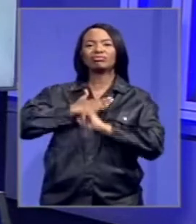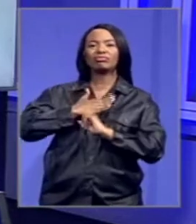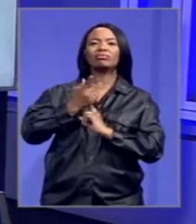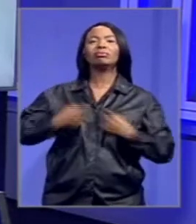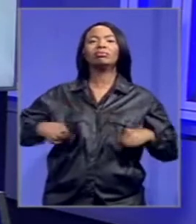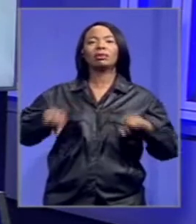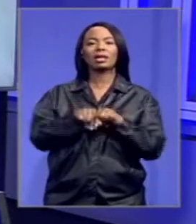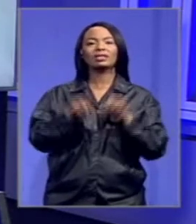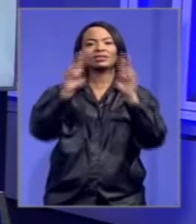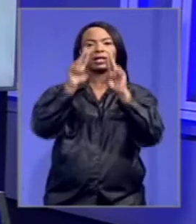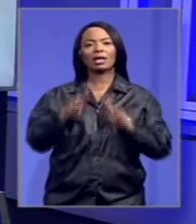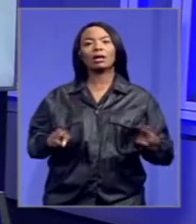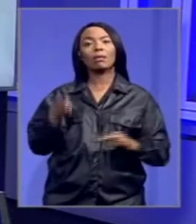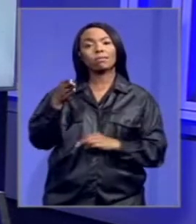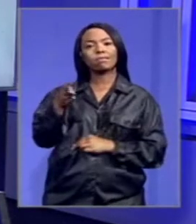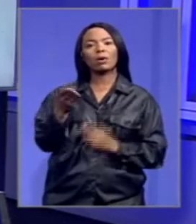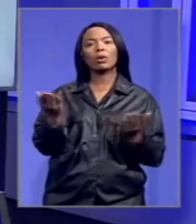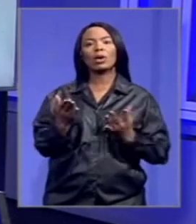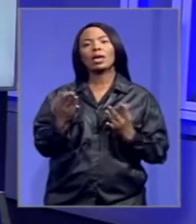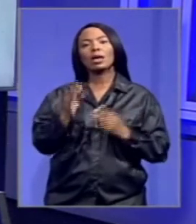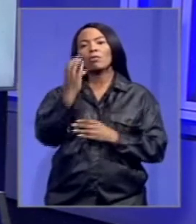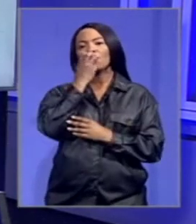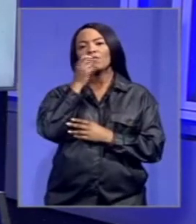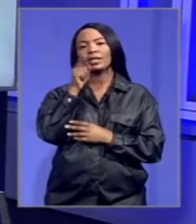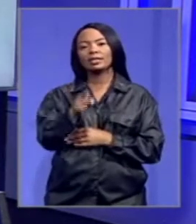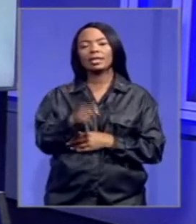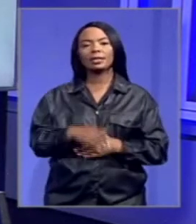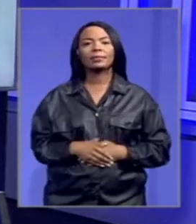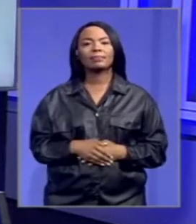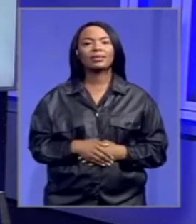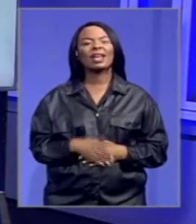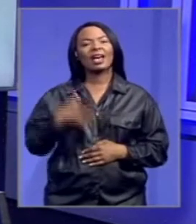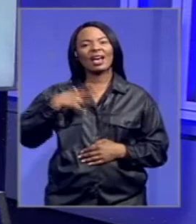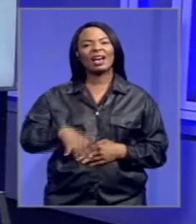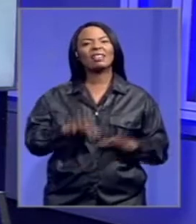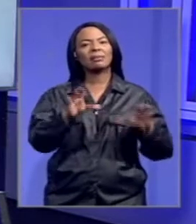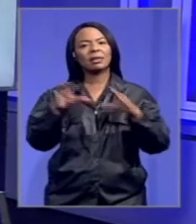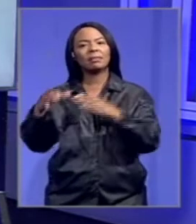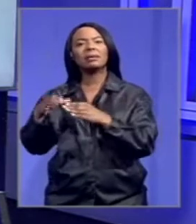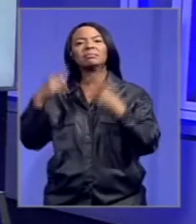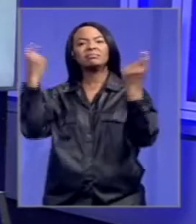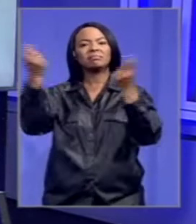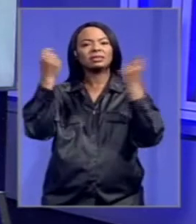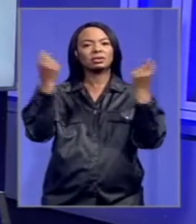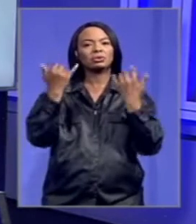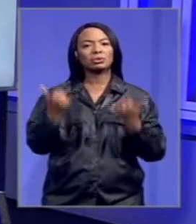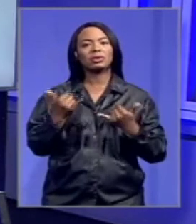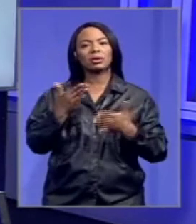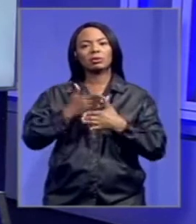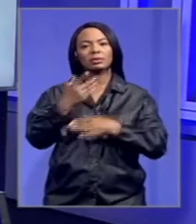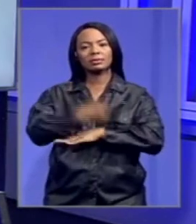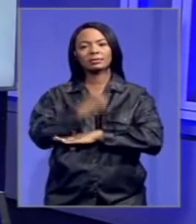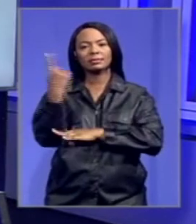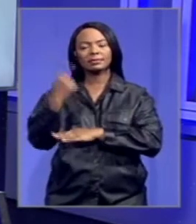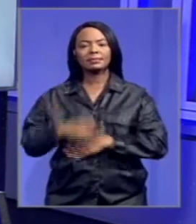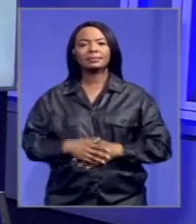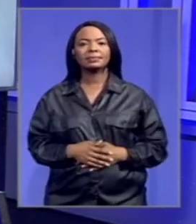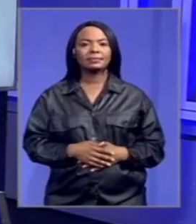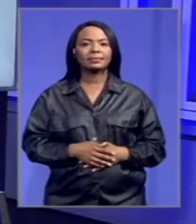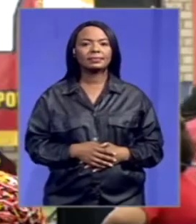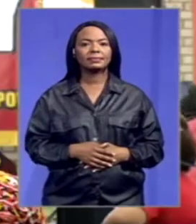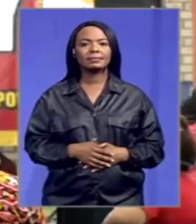Petras Molemela Indoor Sports Center Bloemfontein re sheba le dirally tse ding tsa SABC di province tse fapaneng.